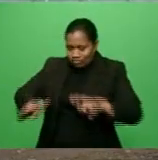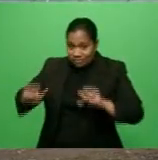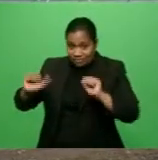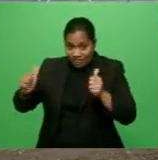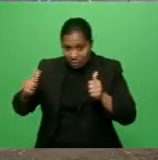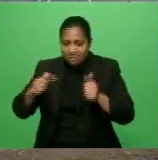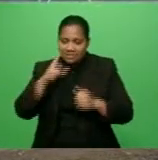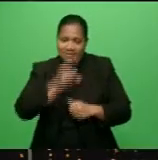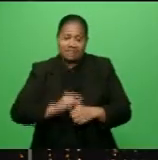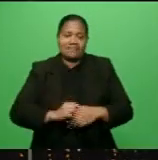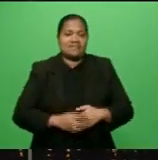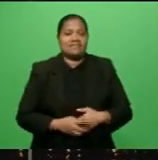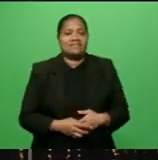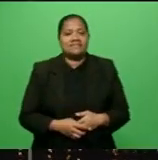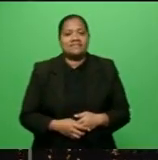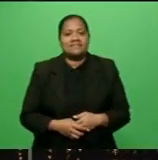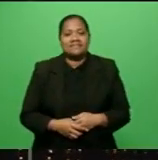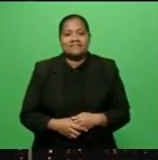complete.